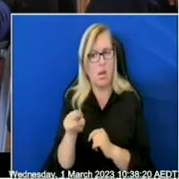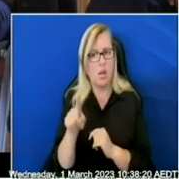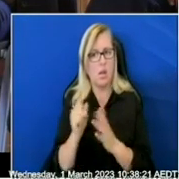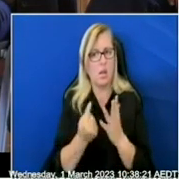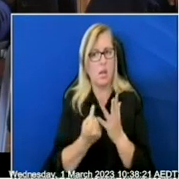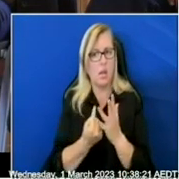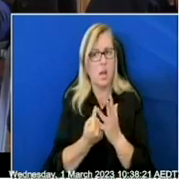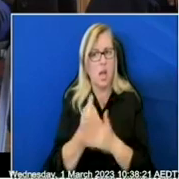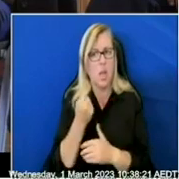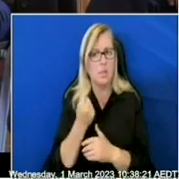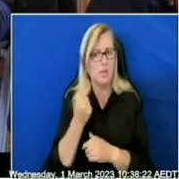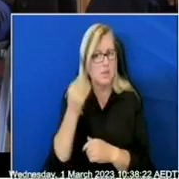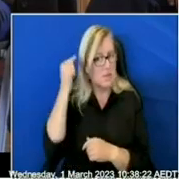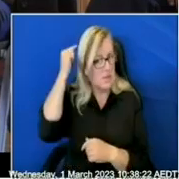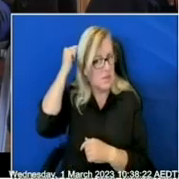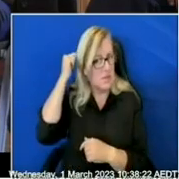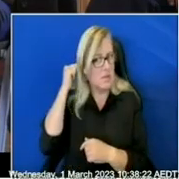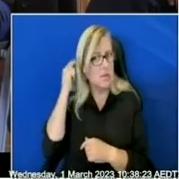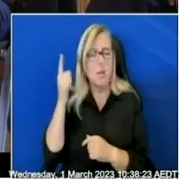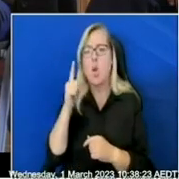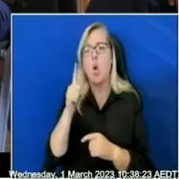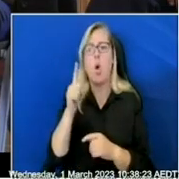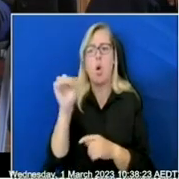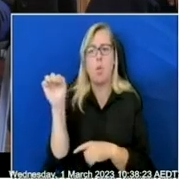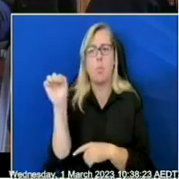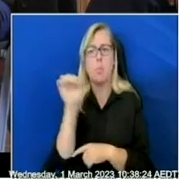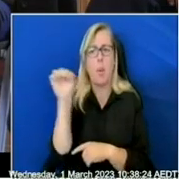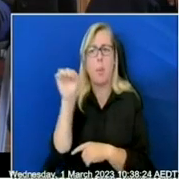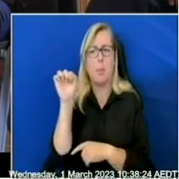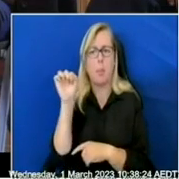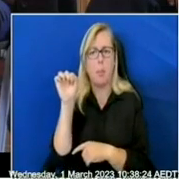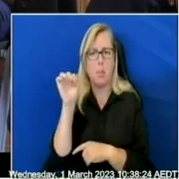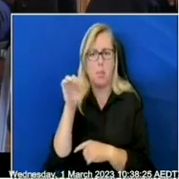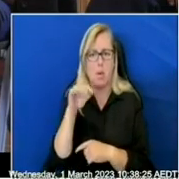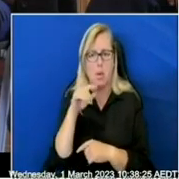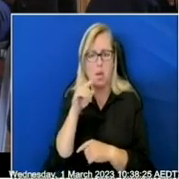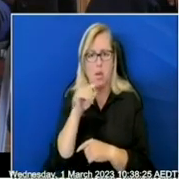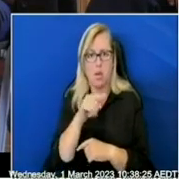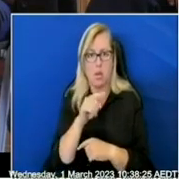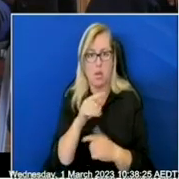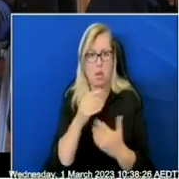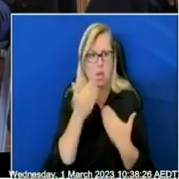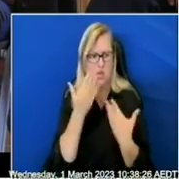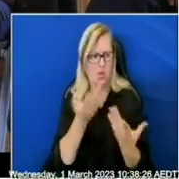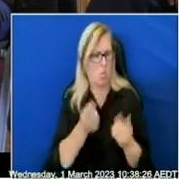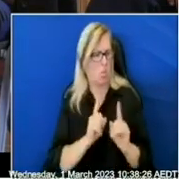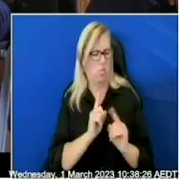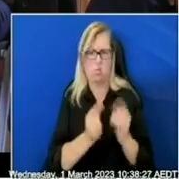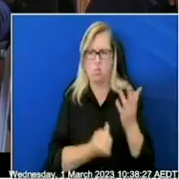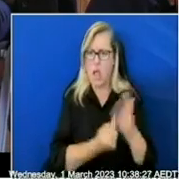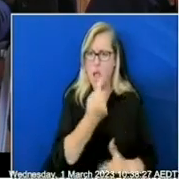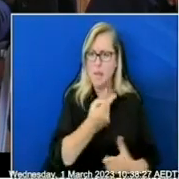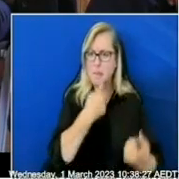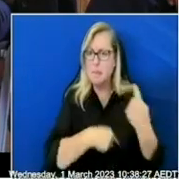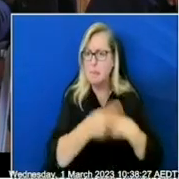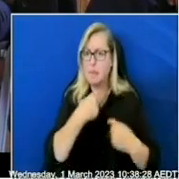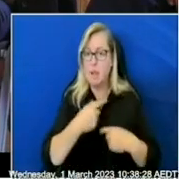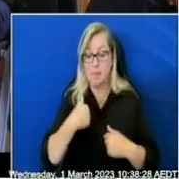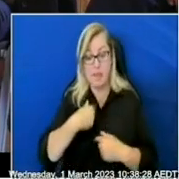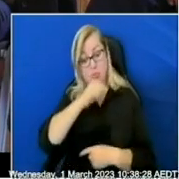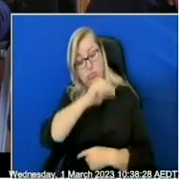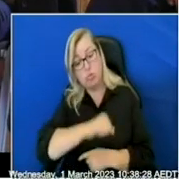I hit my head. Oh. And, you know, not knowing. I'm going, what happened? Mum just brushing her hair and I just remember her being really